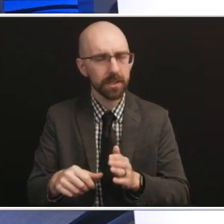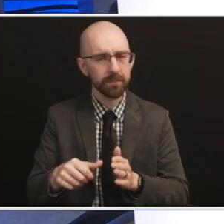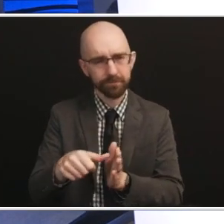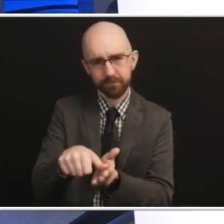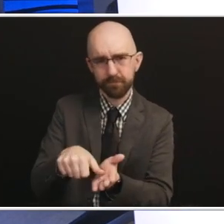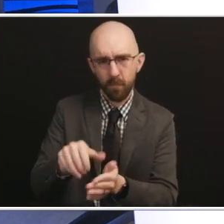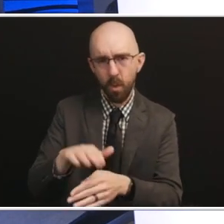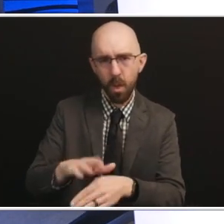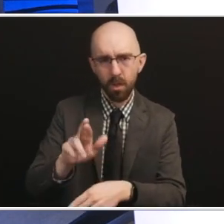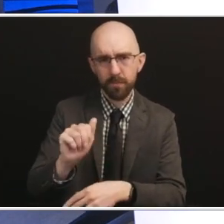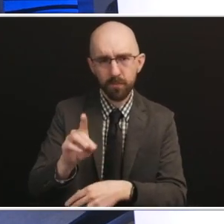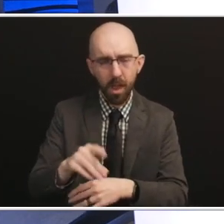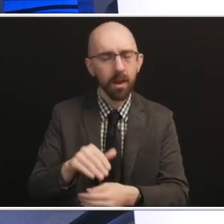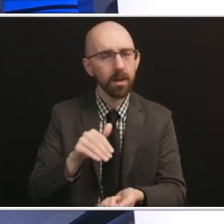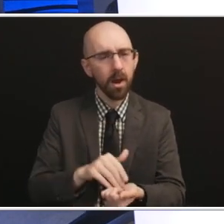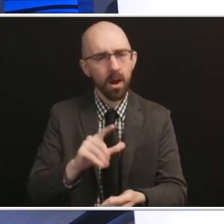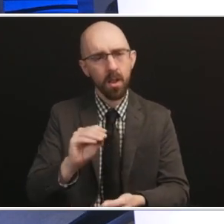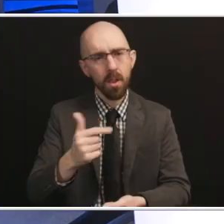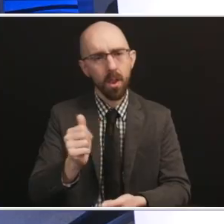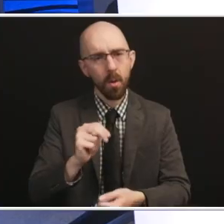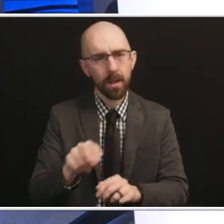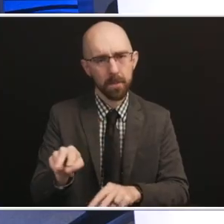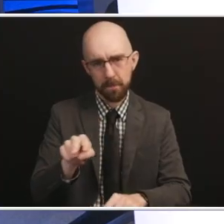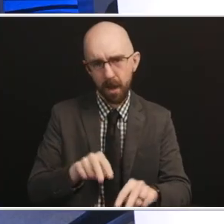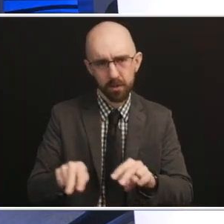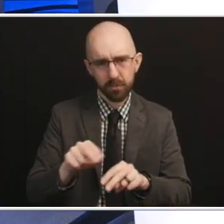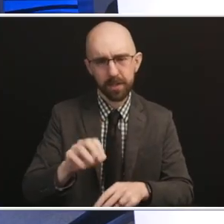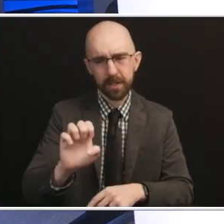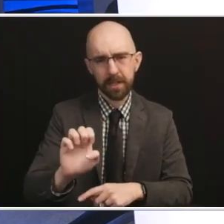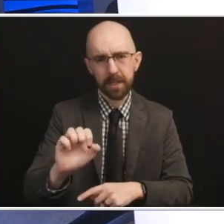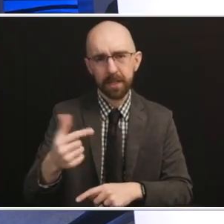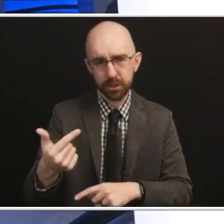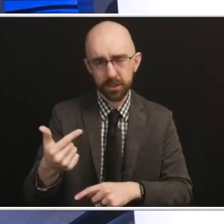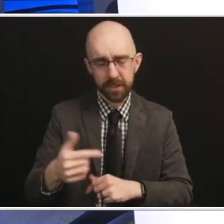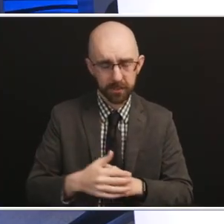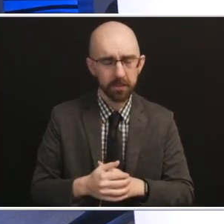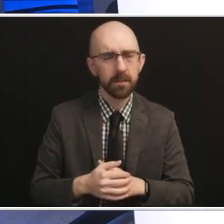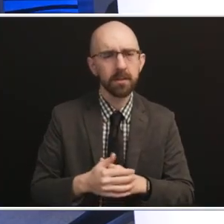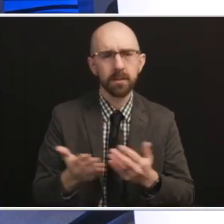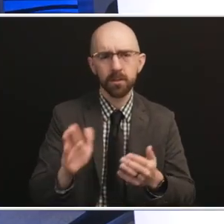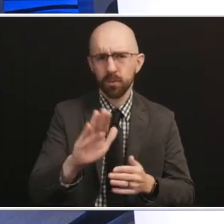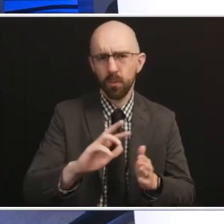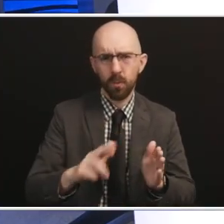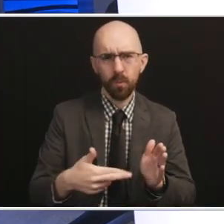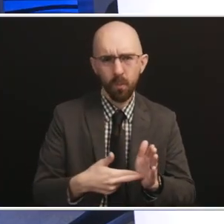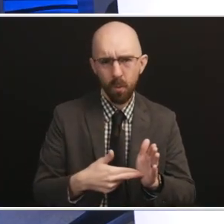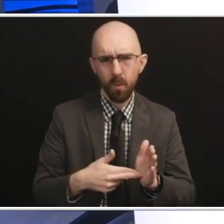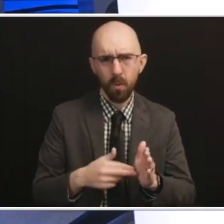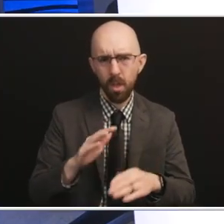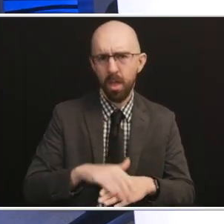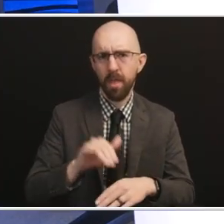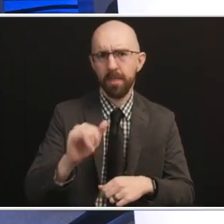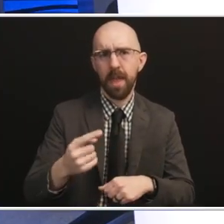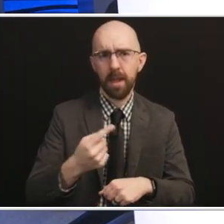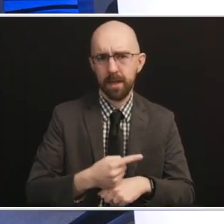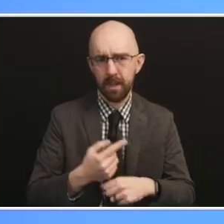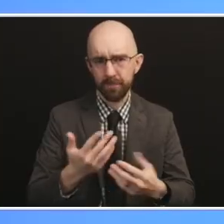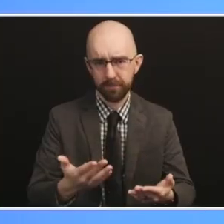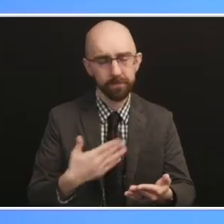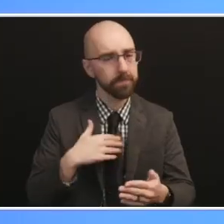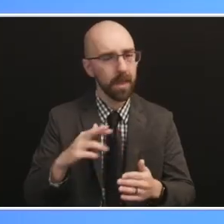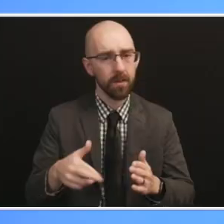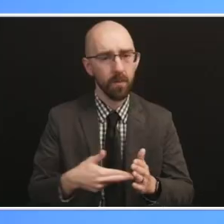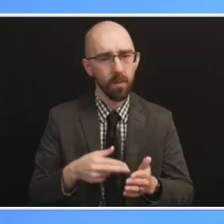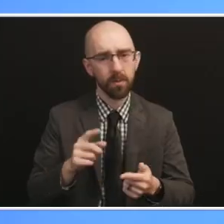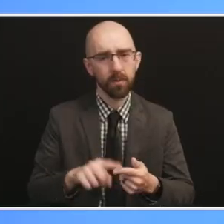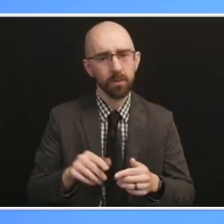have Dr. Logan who's monitoring the EEG. Yep. What's your role on that day? My role is to send